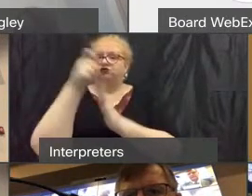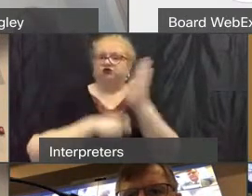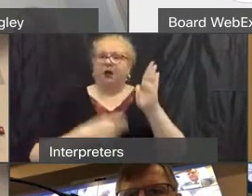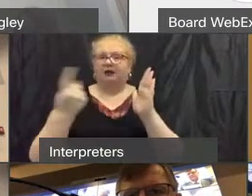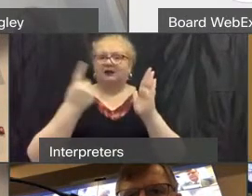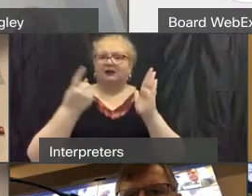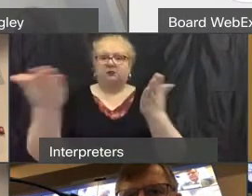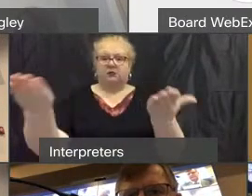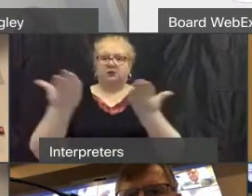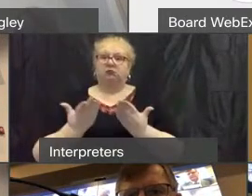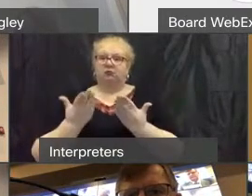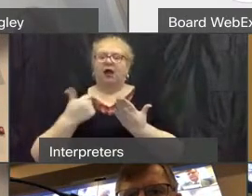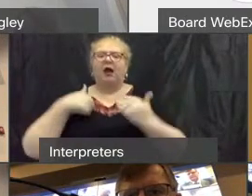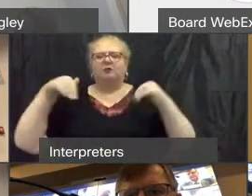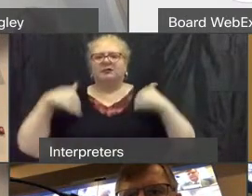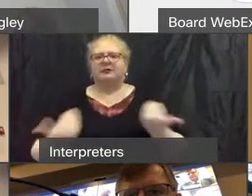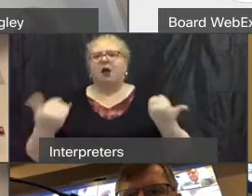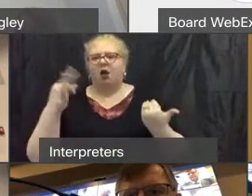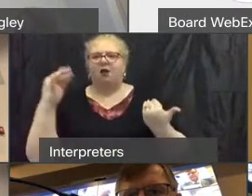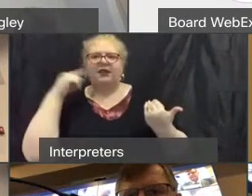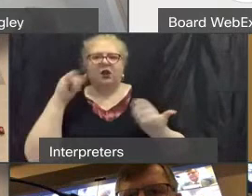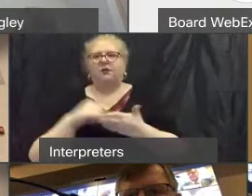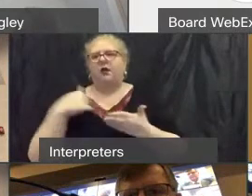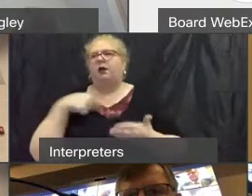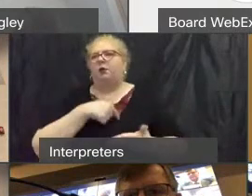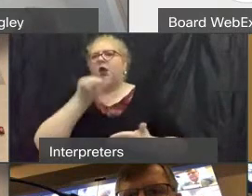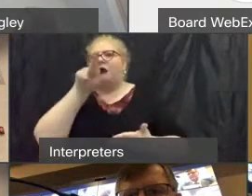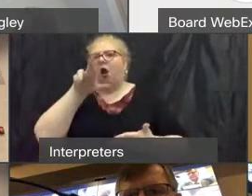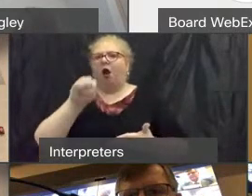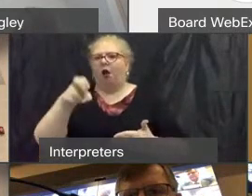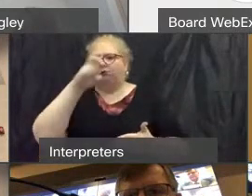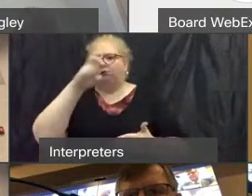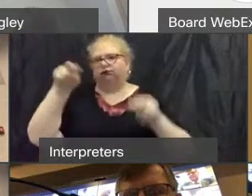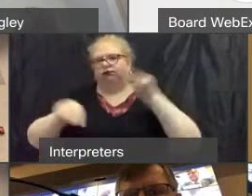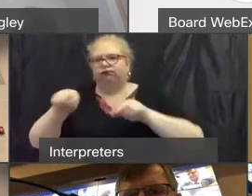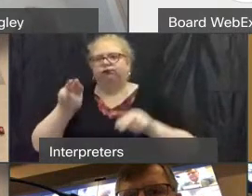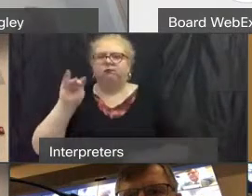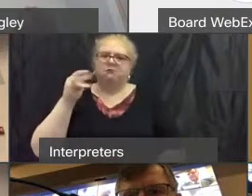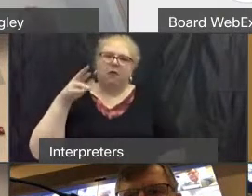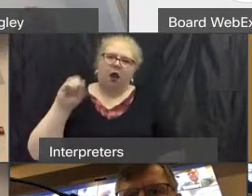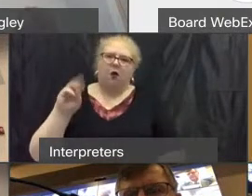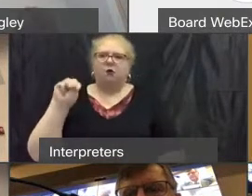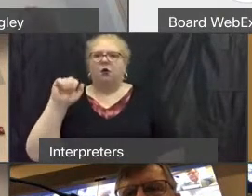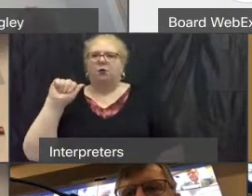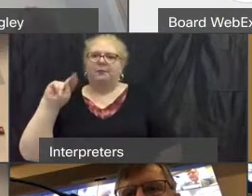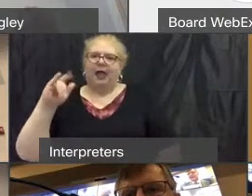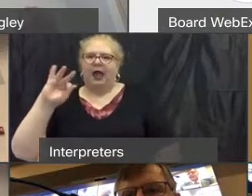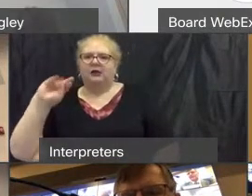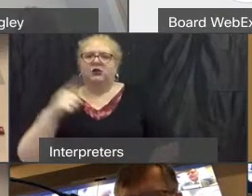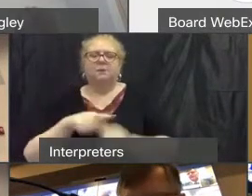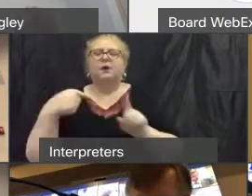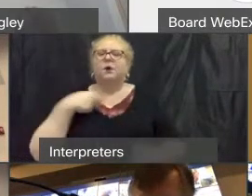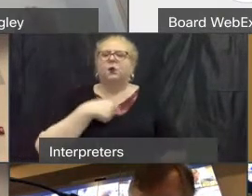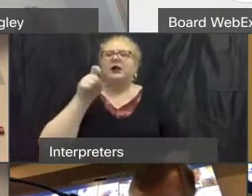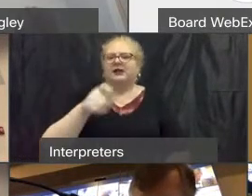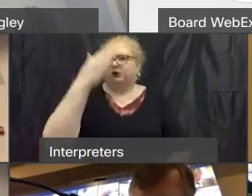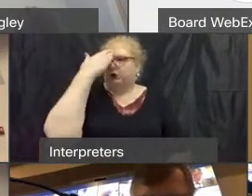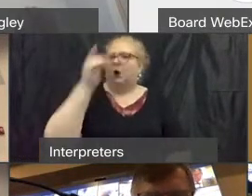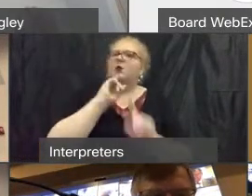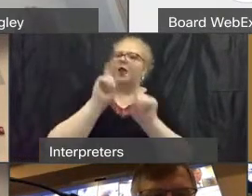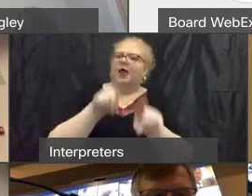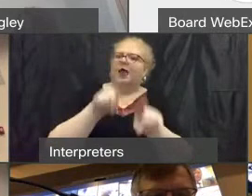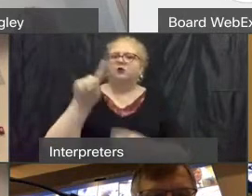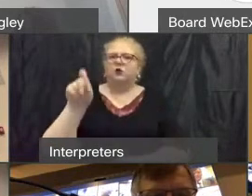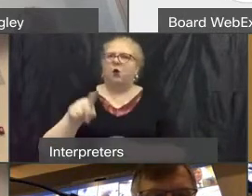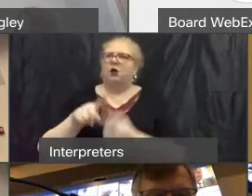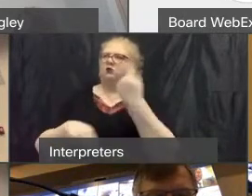I'm tired of hearing that we're micromanaging when we're asking questions that we don't know the answer to. If I leave out of here, or if I